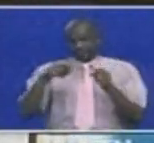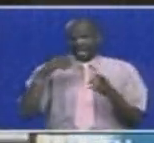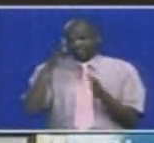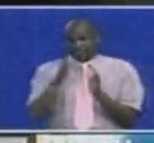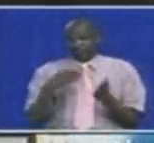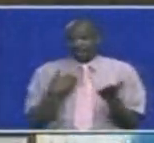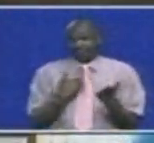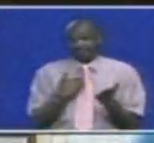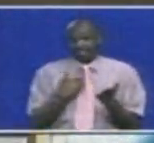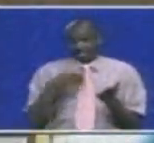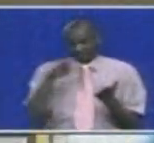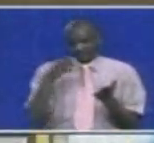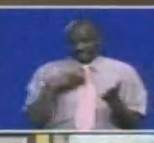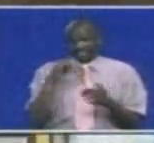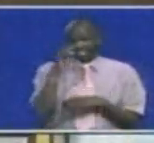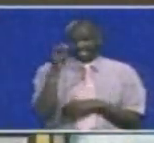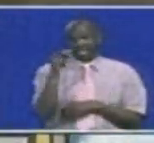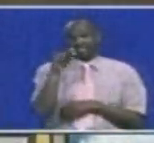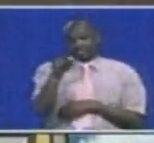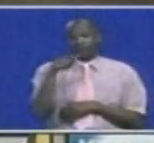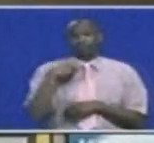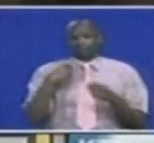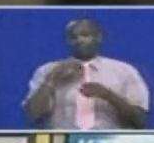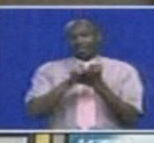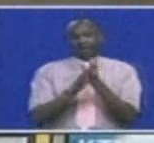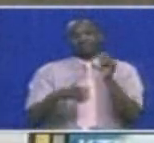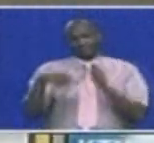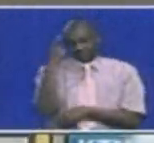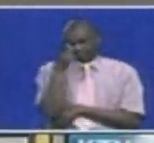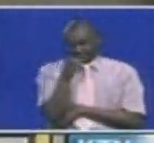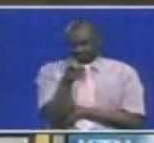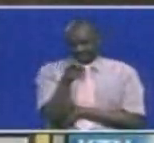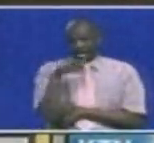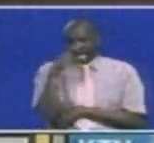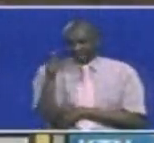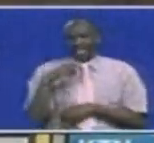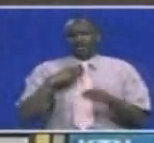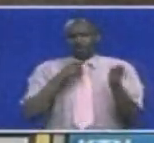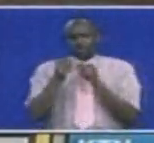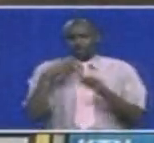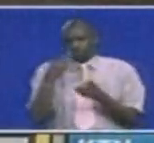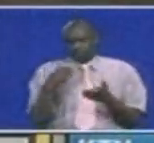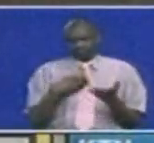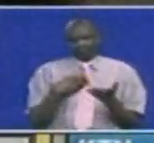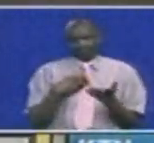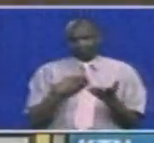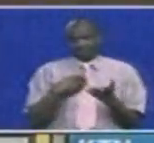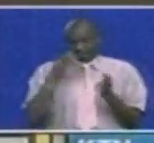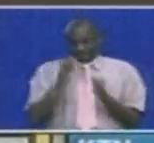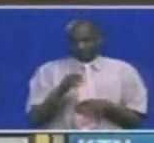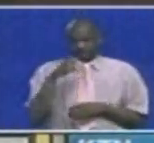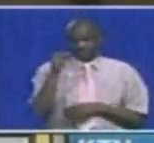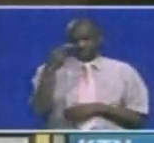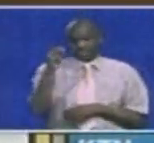Bolinger was the young Duncan who came out victorious. The quad category was dominated by Christian Collett after reigning